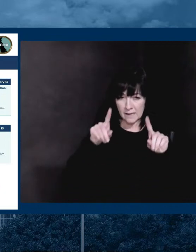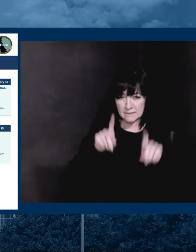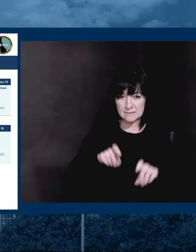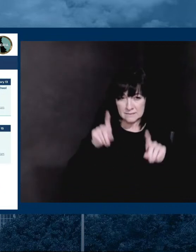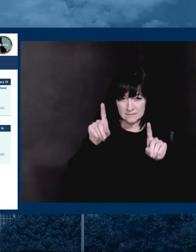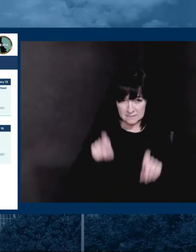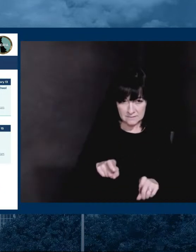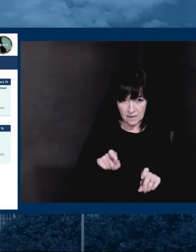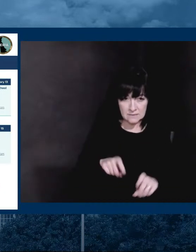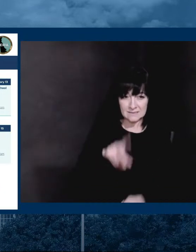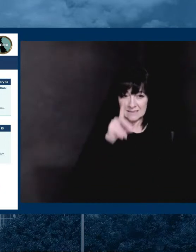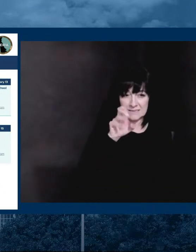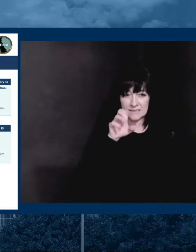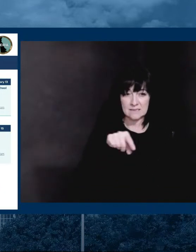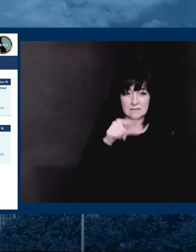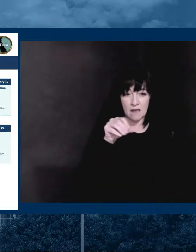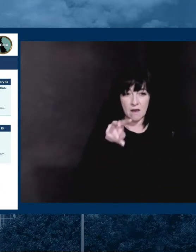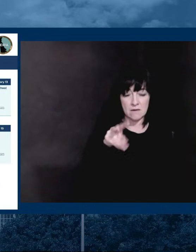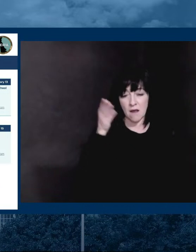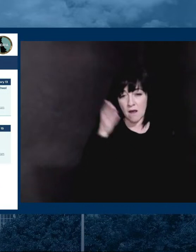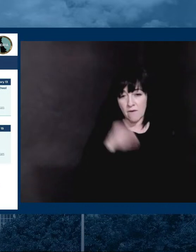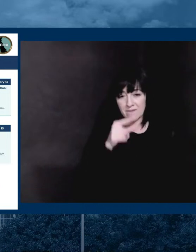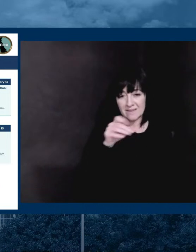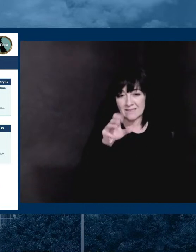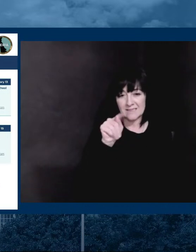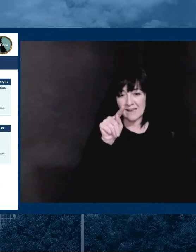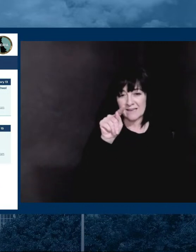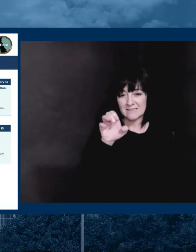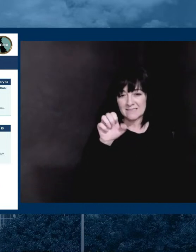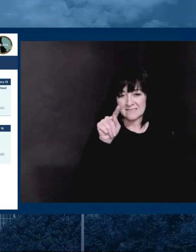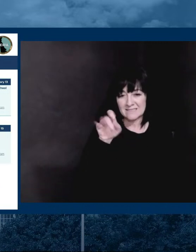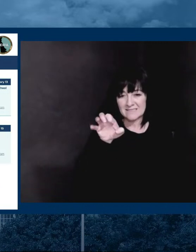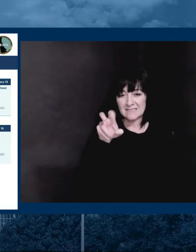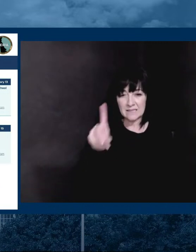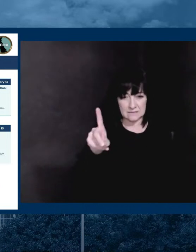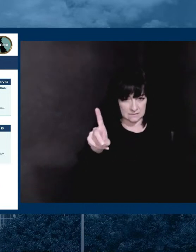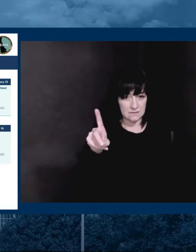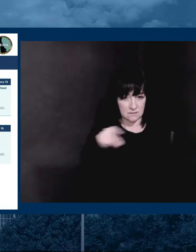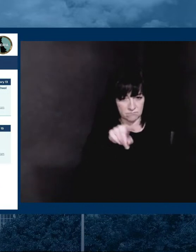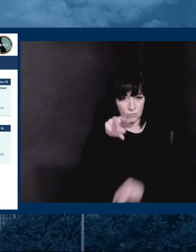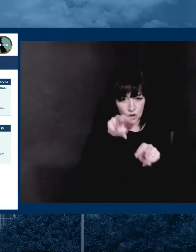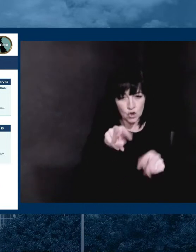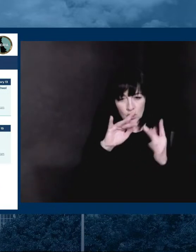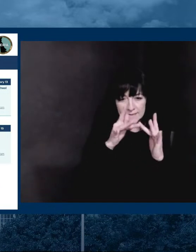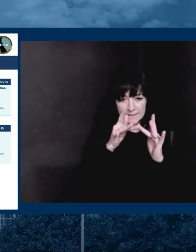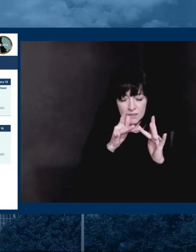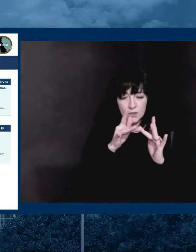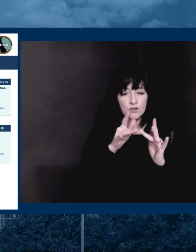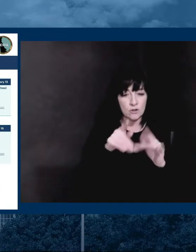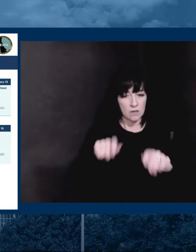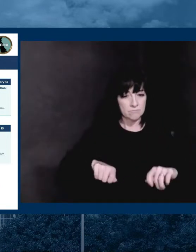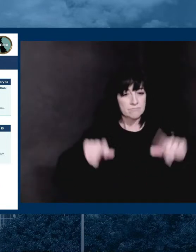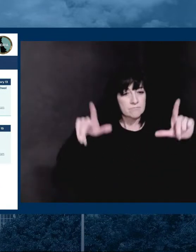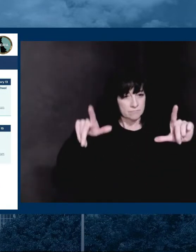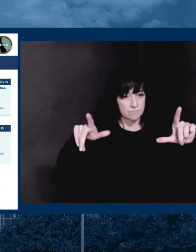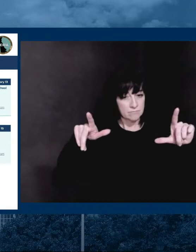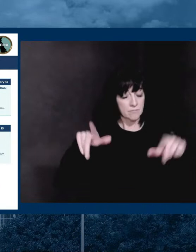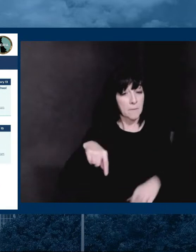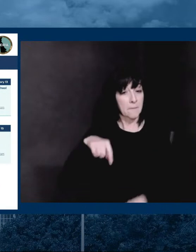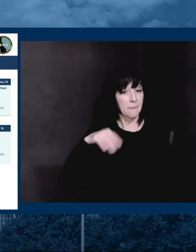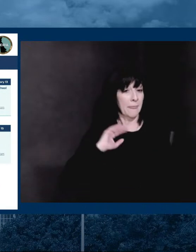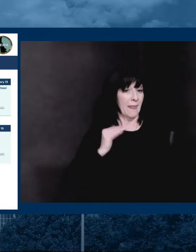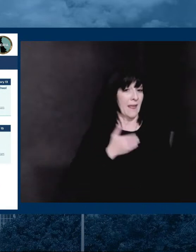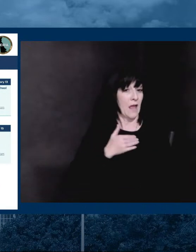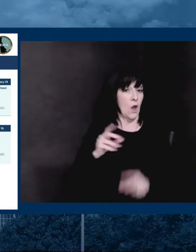de.gov/COVID/get tested to see the map. The team over at Department of State did a great job updating the website a few